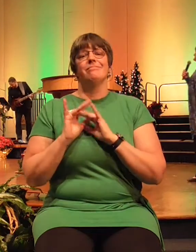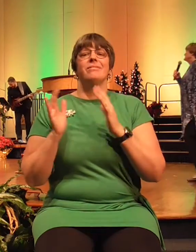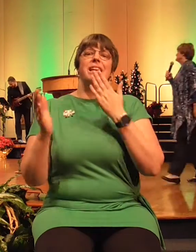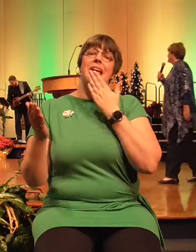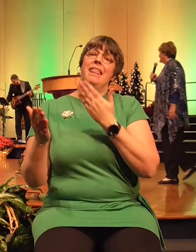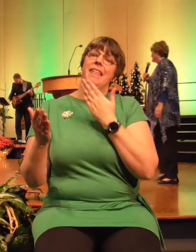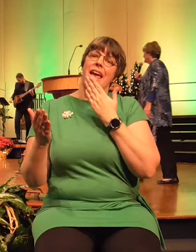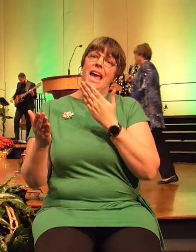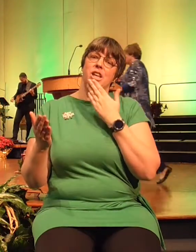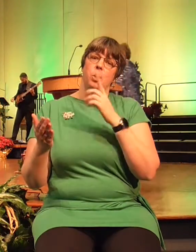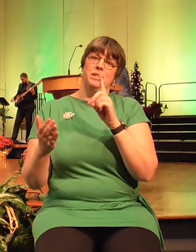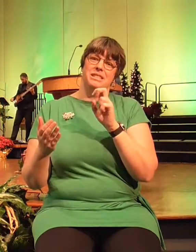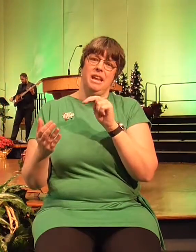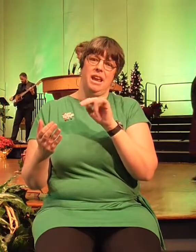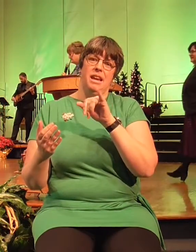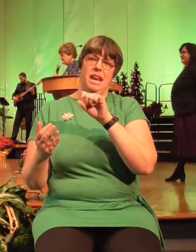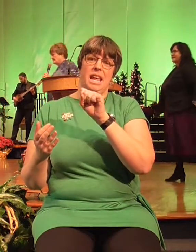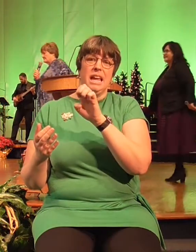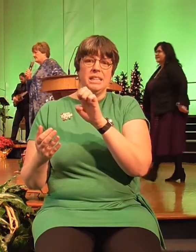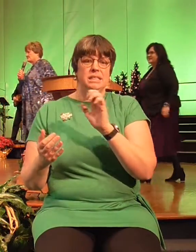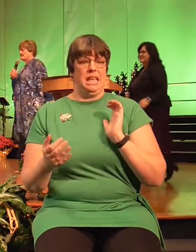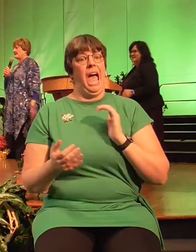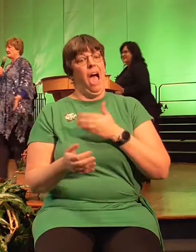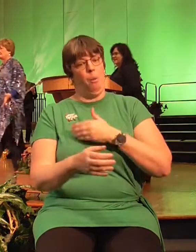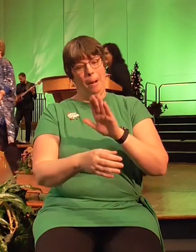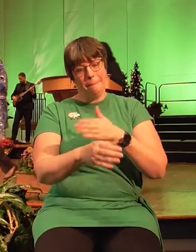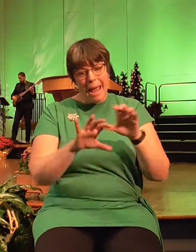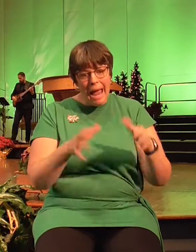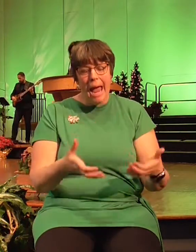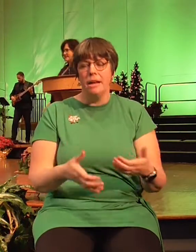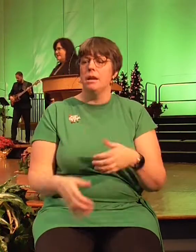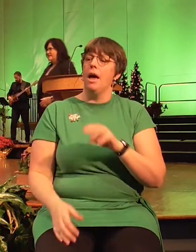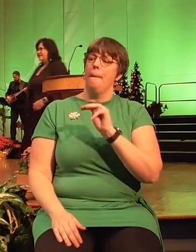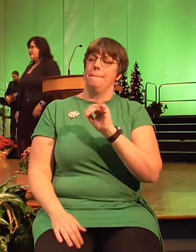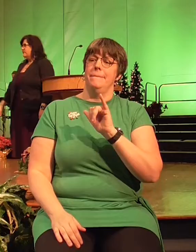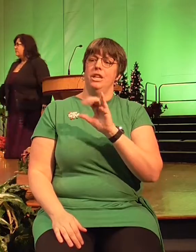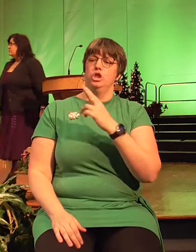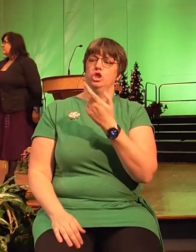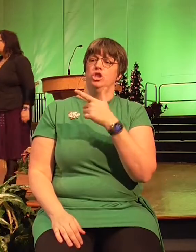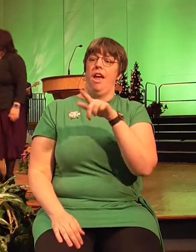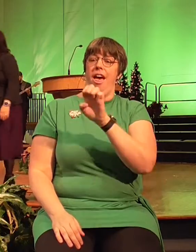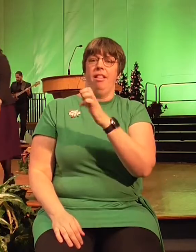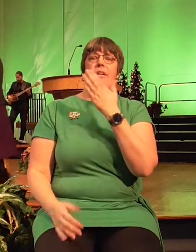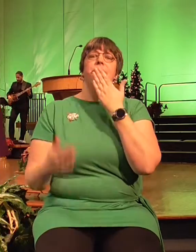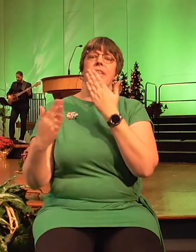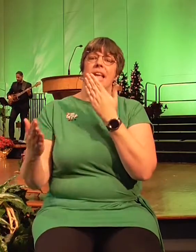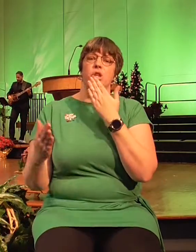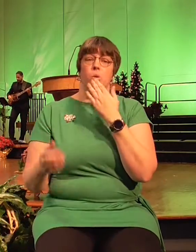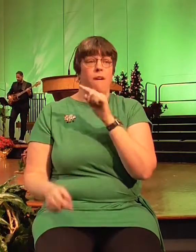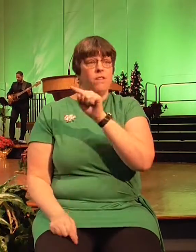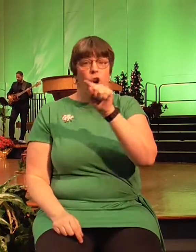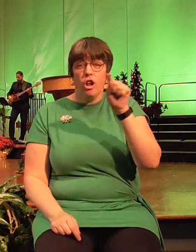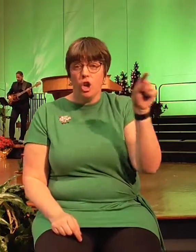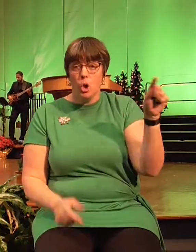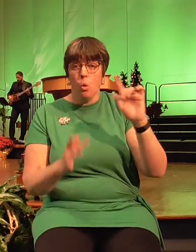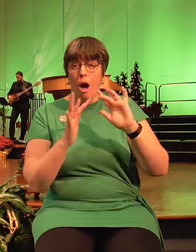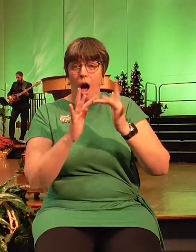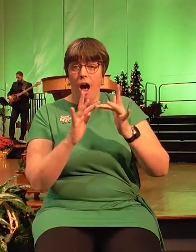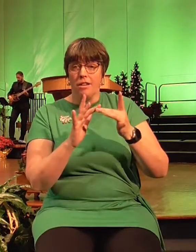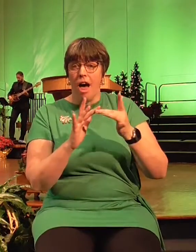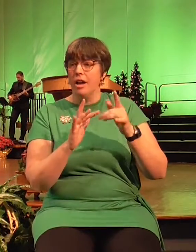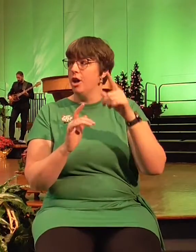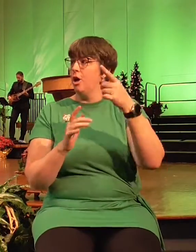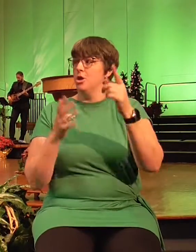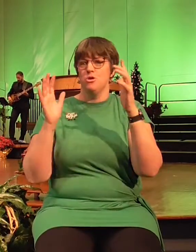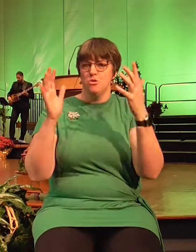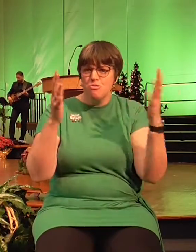Thank you, Denise, the Mile High Band, Dr. Michelle. And for those of you online, you